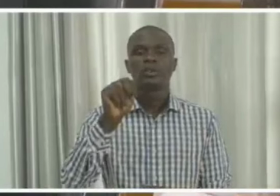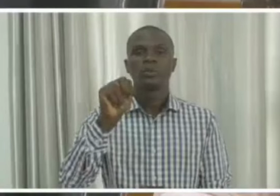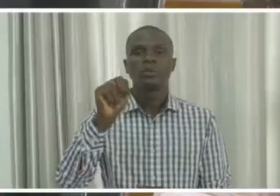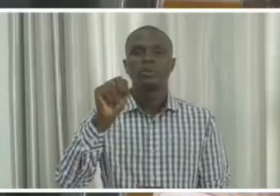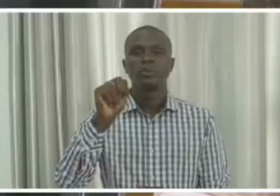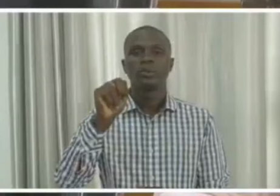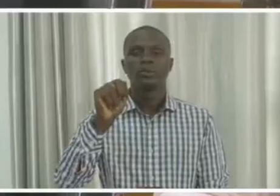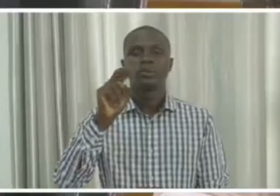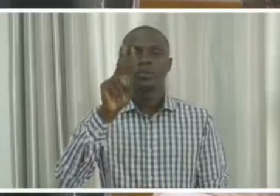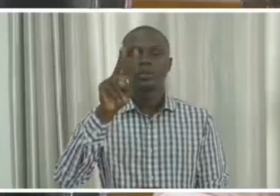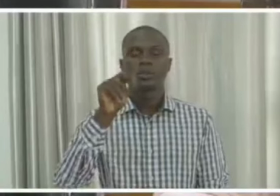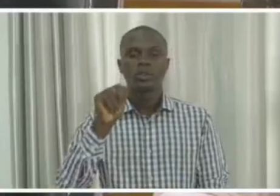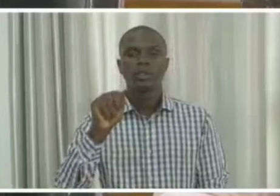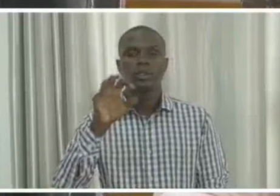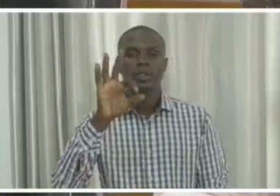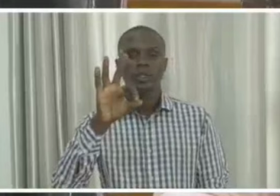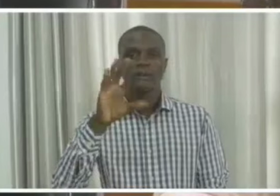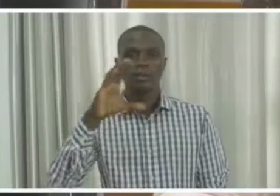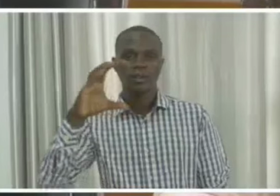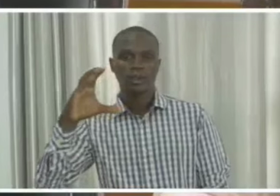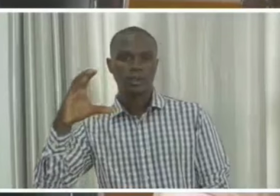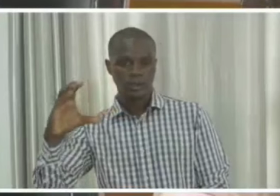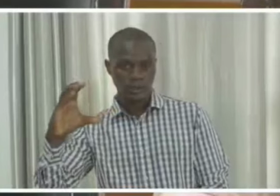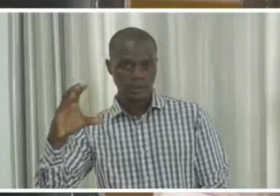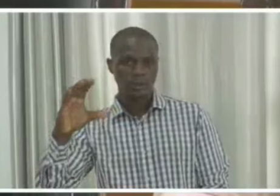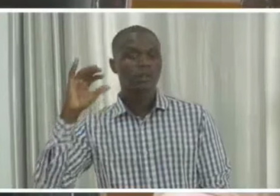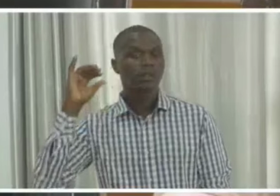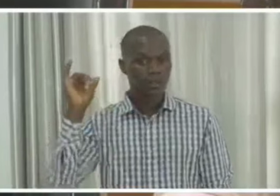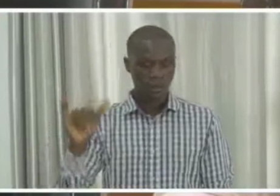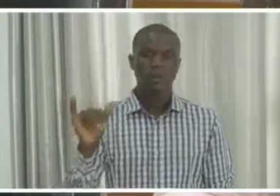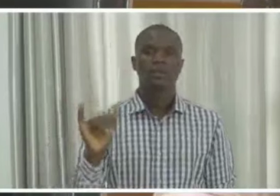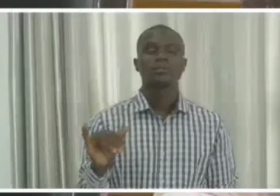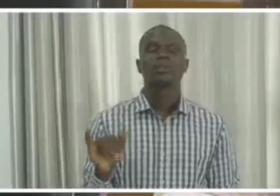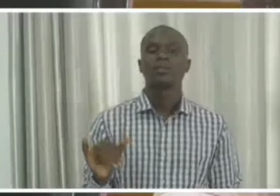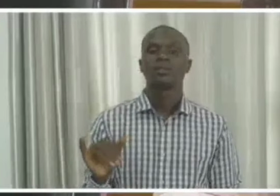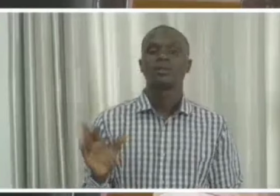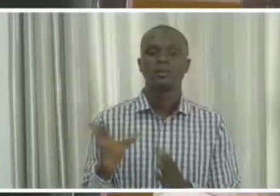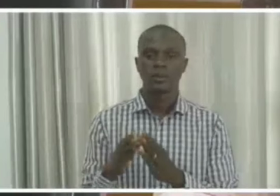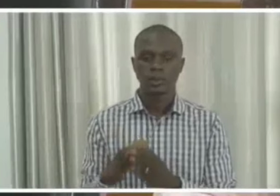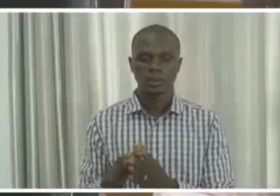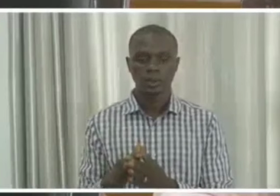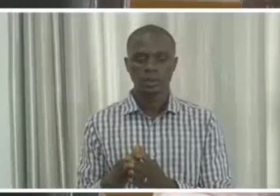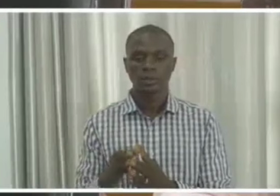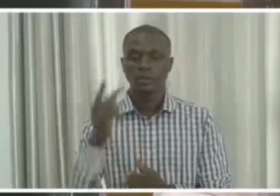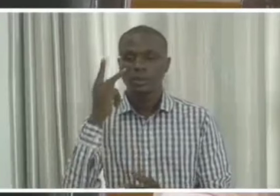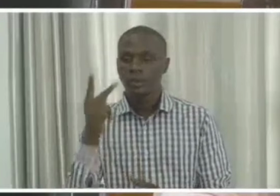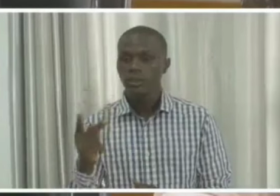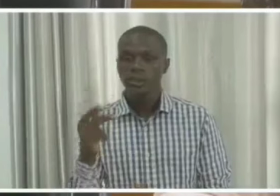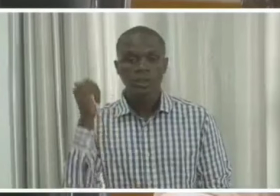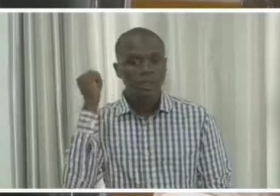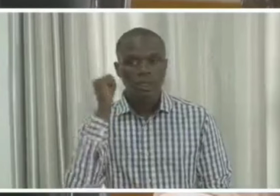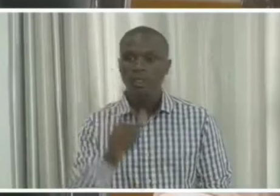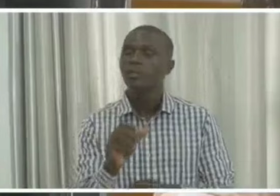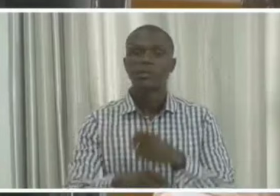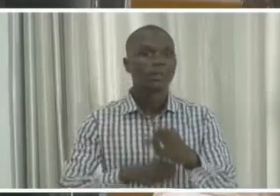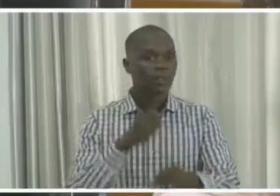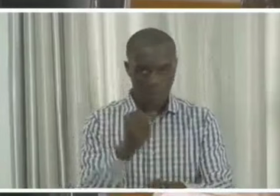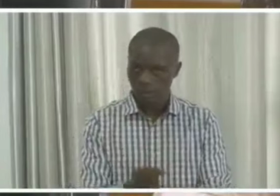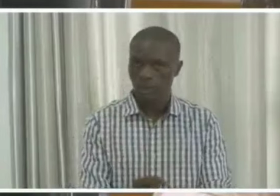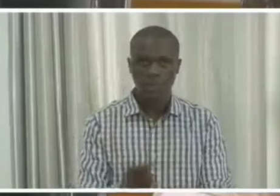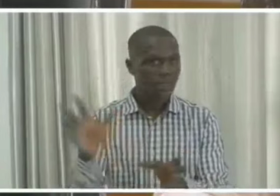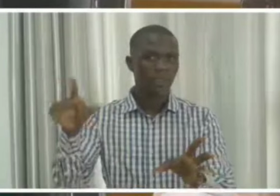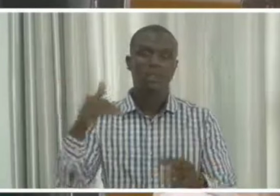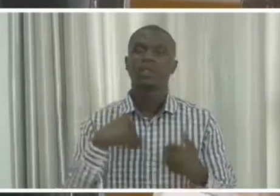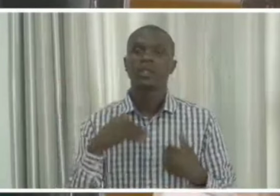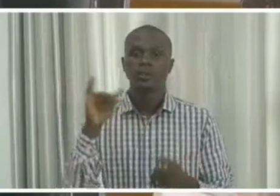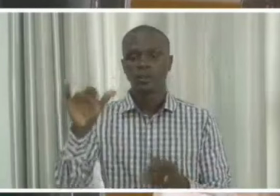UNFCCC. And then now every year then they hold that convention there because climate change is a very pressing matter